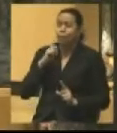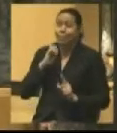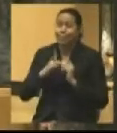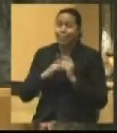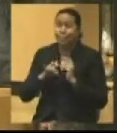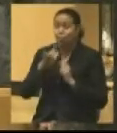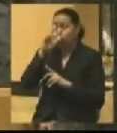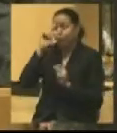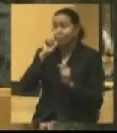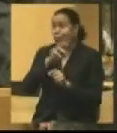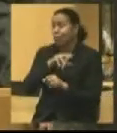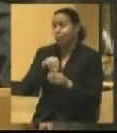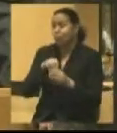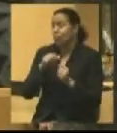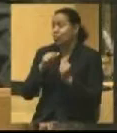aren't involved.